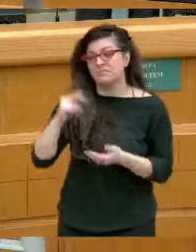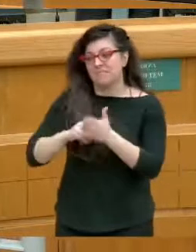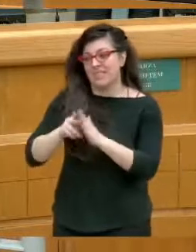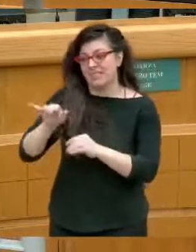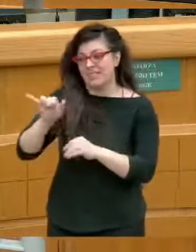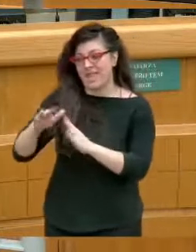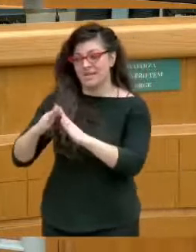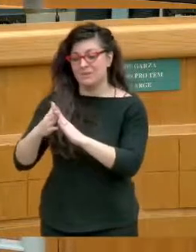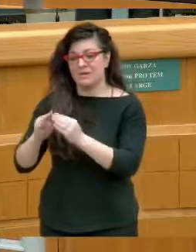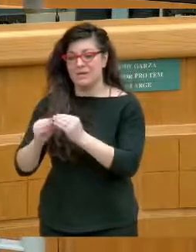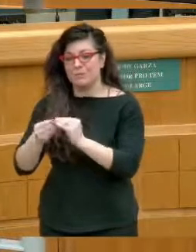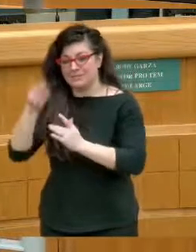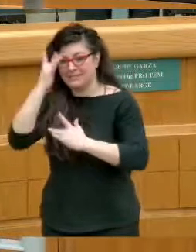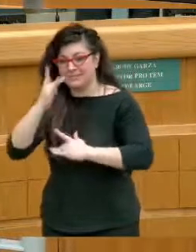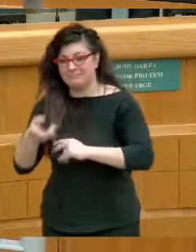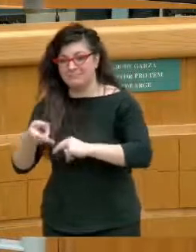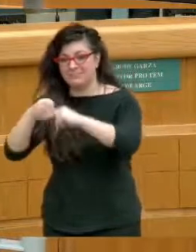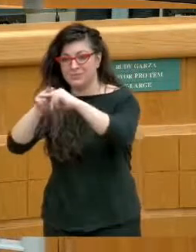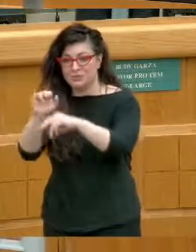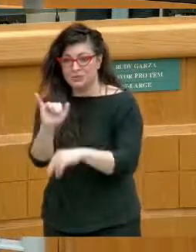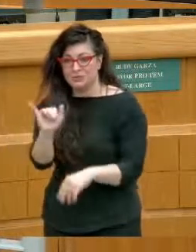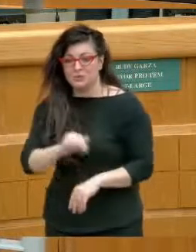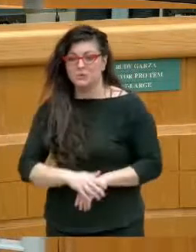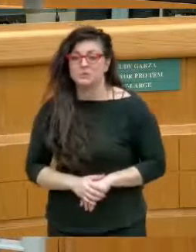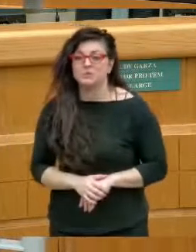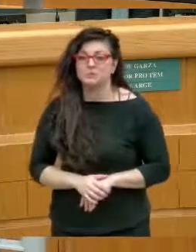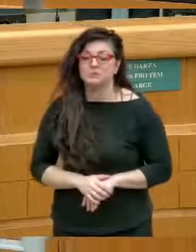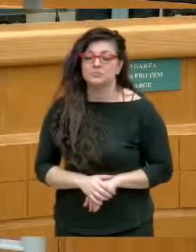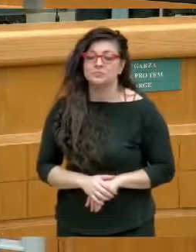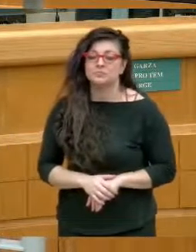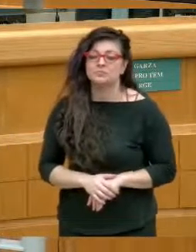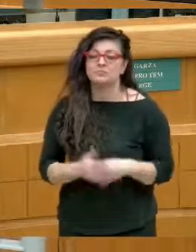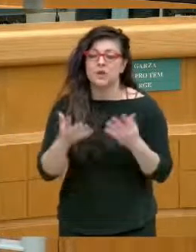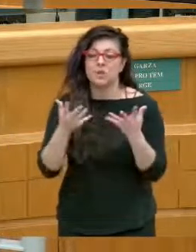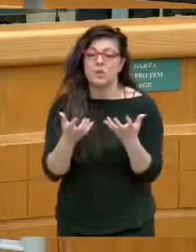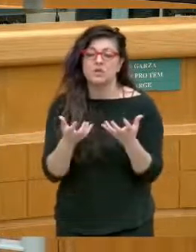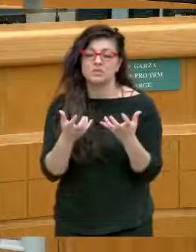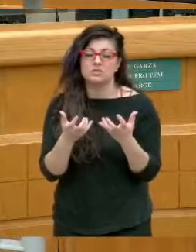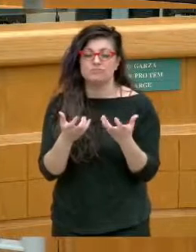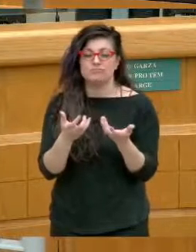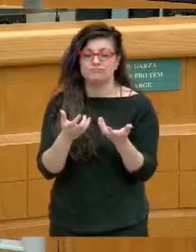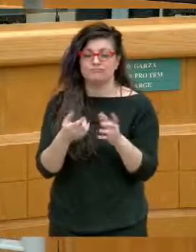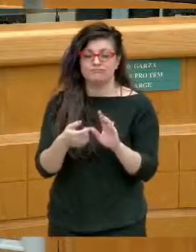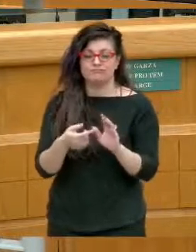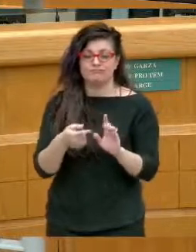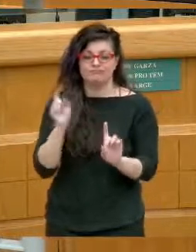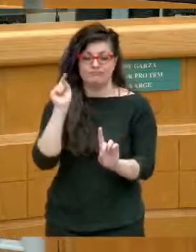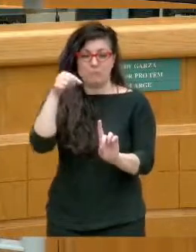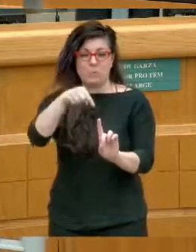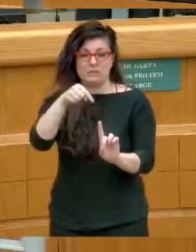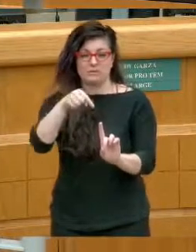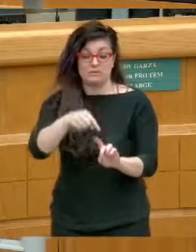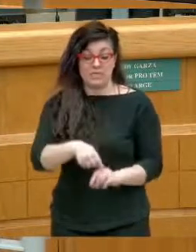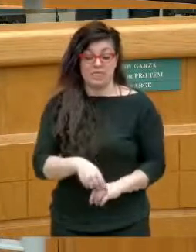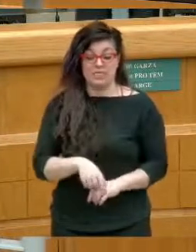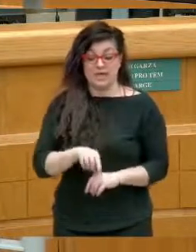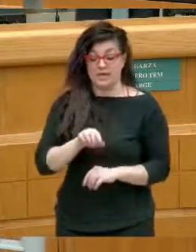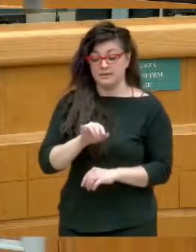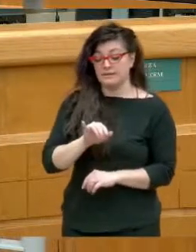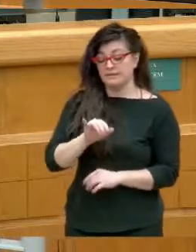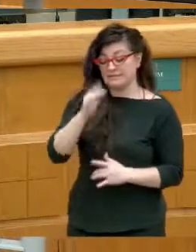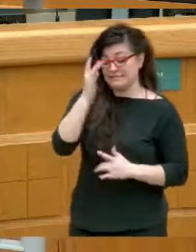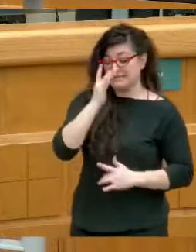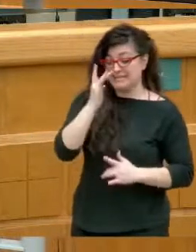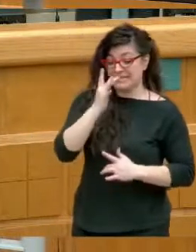think it's important to point out that this infectious period is from the point at which you start